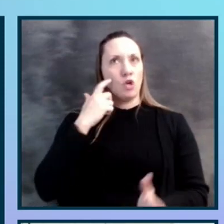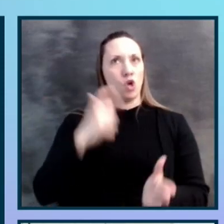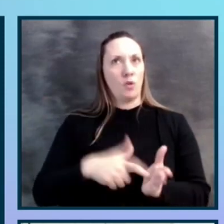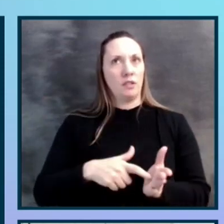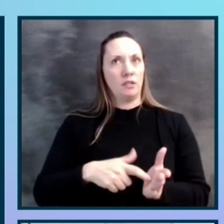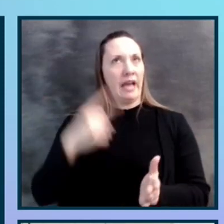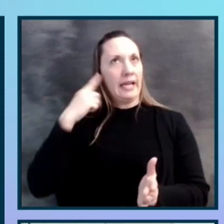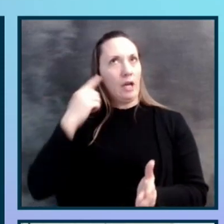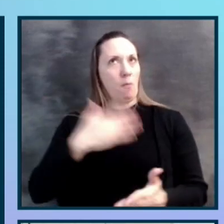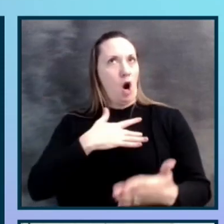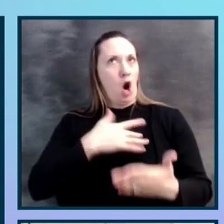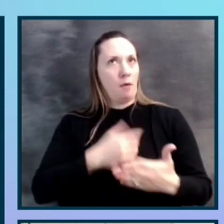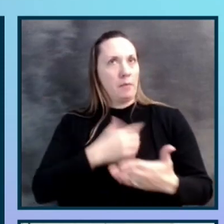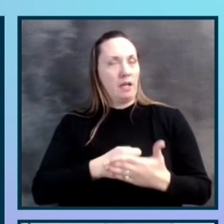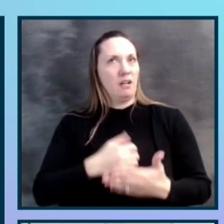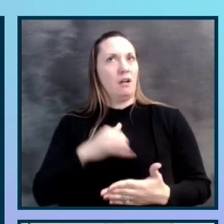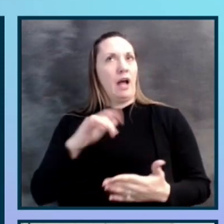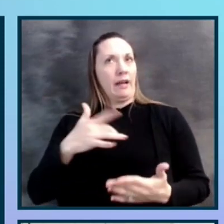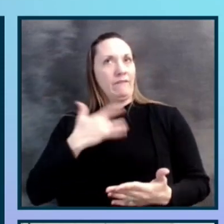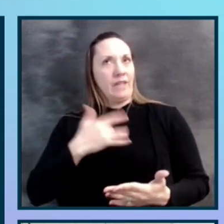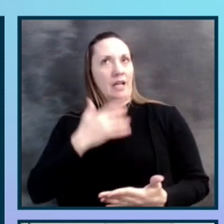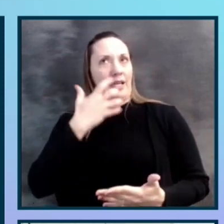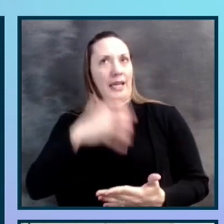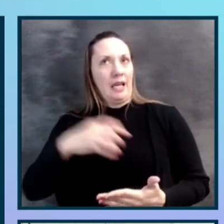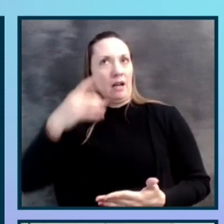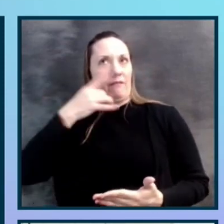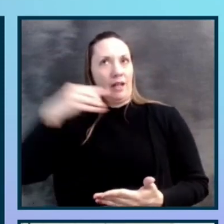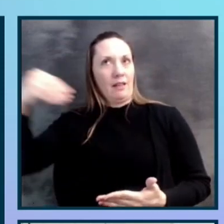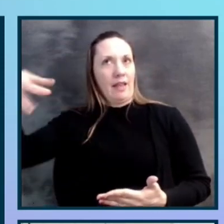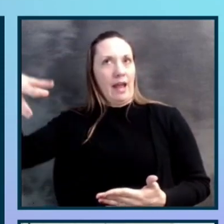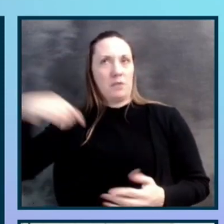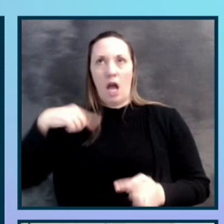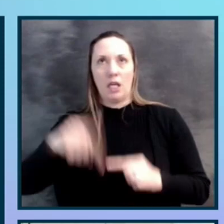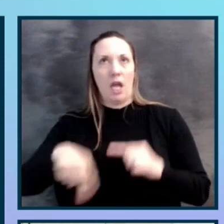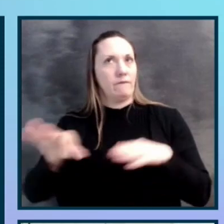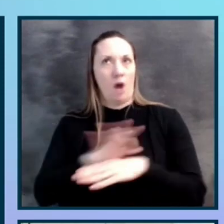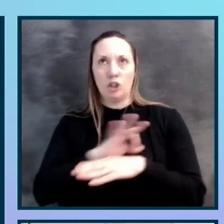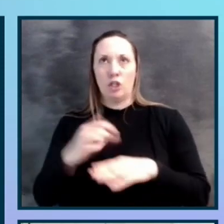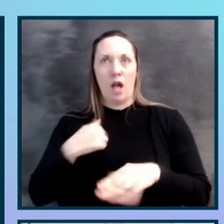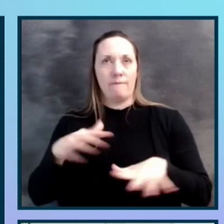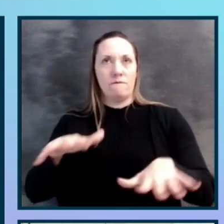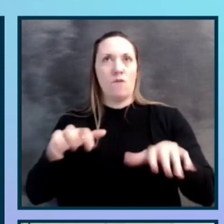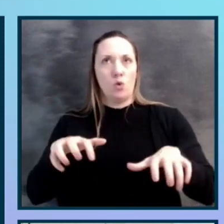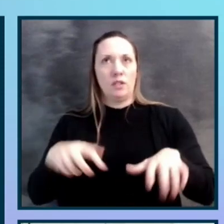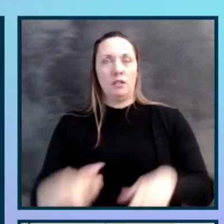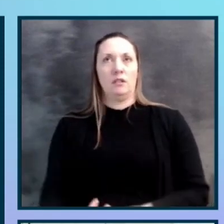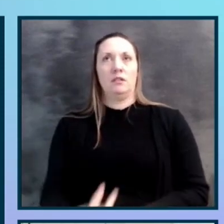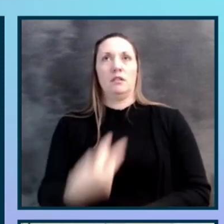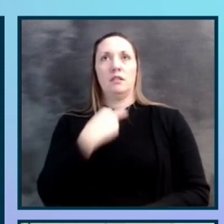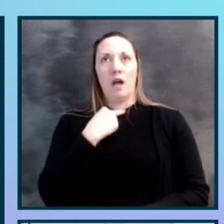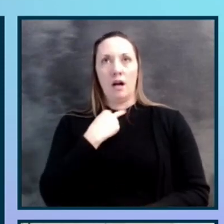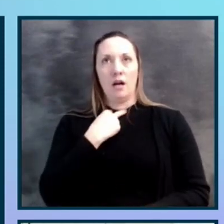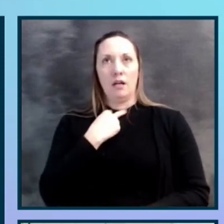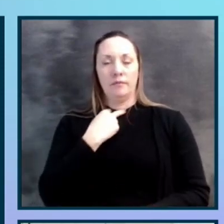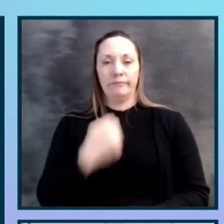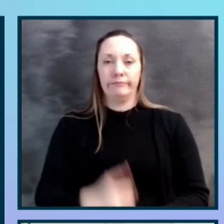can feel the heat of the lamps. I can't function. I'm frozen, stuck.